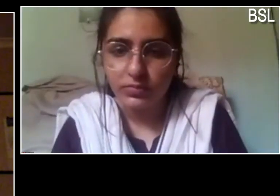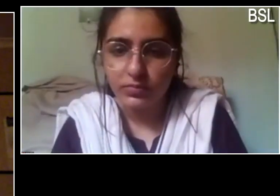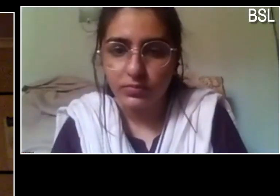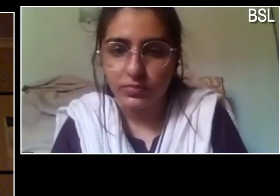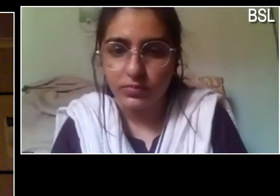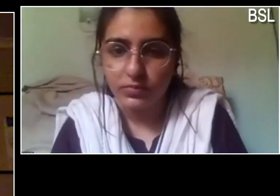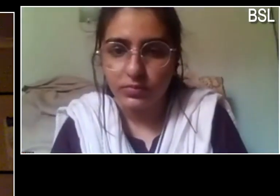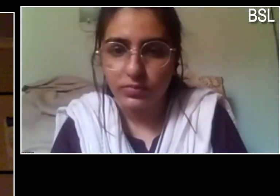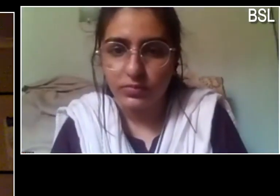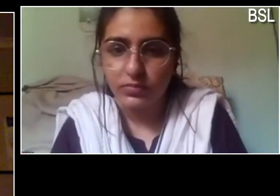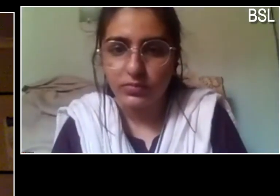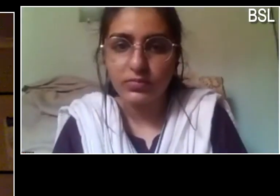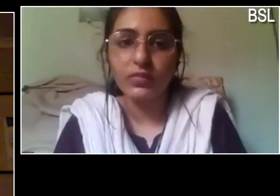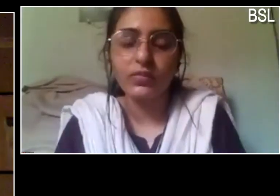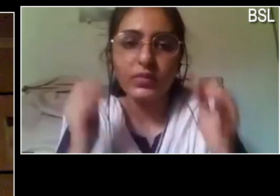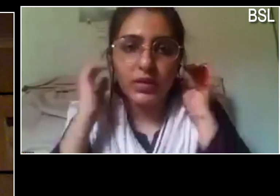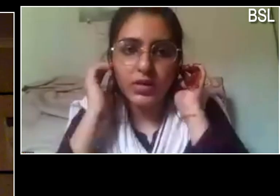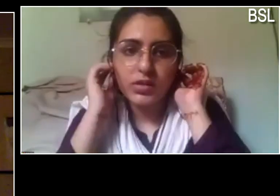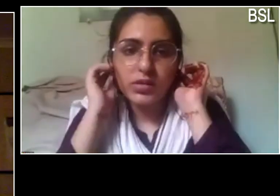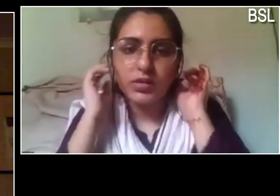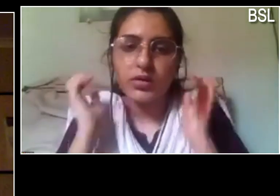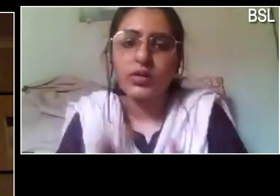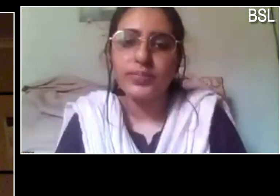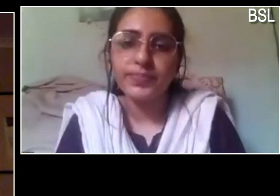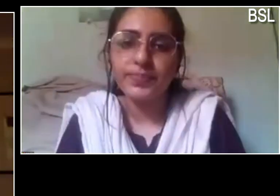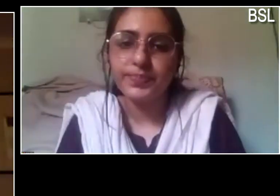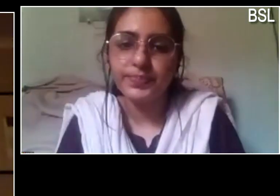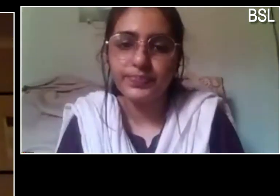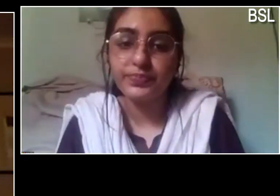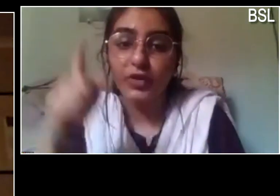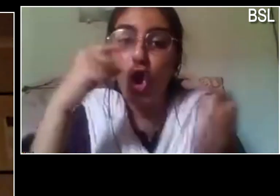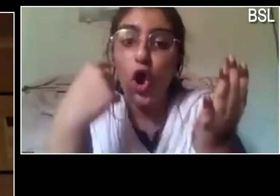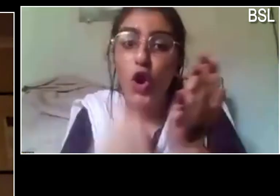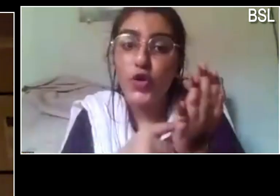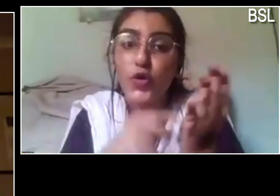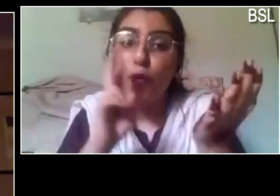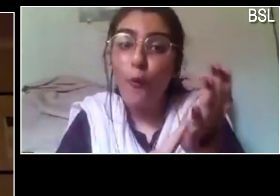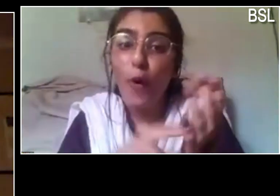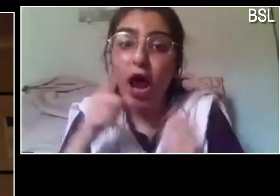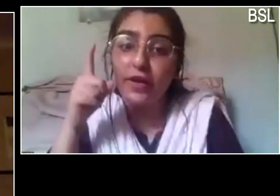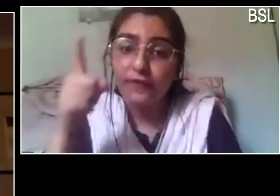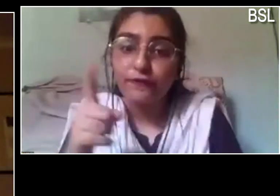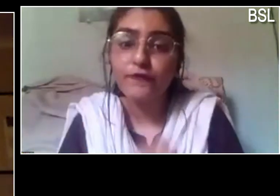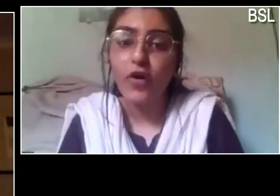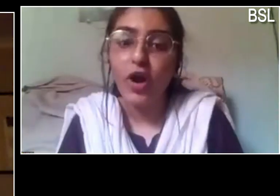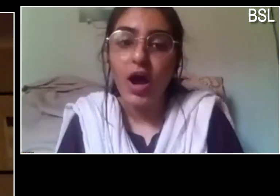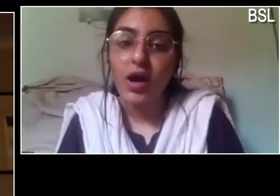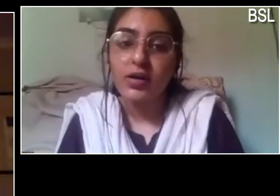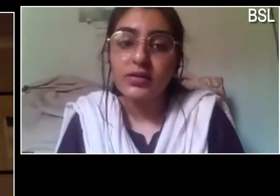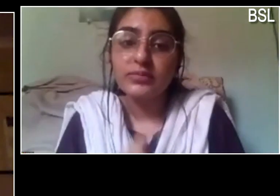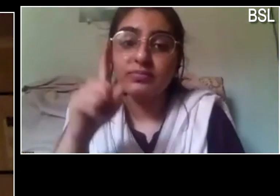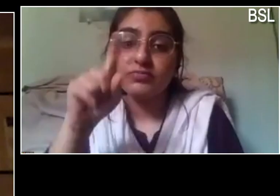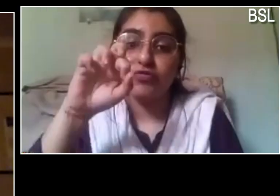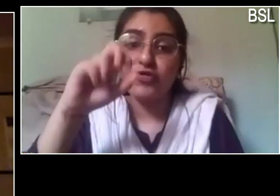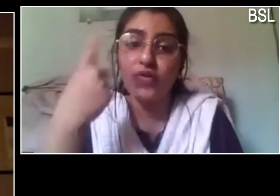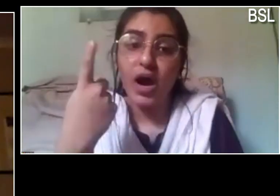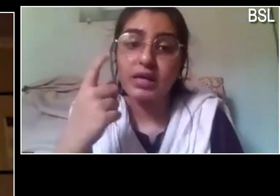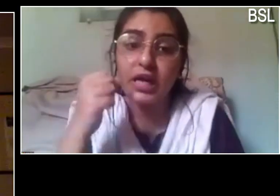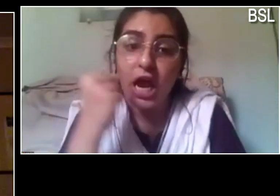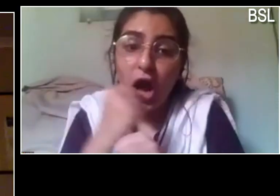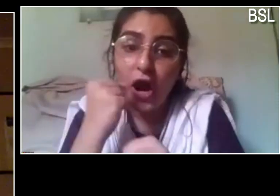have signed the UN CRPD, as we call it, but are they really doing enough? And